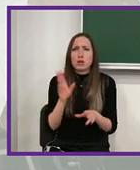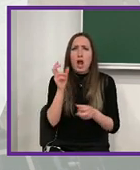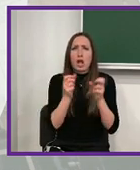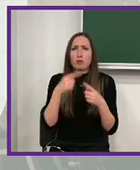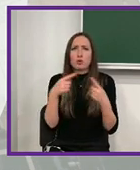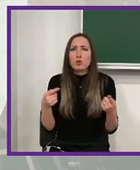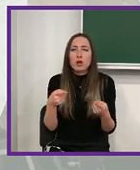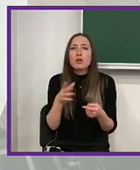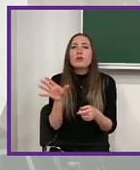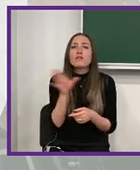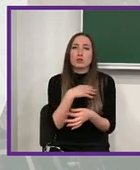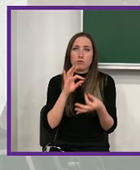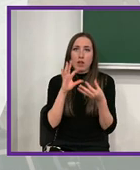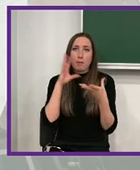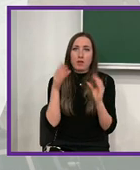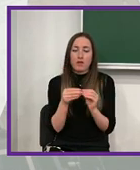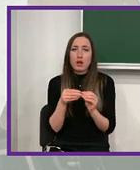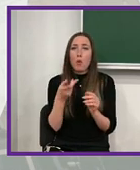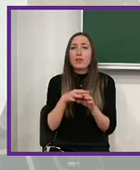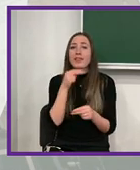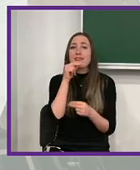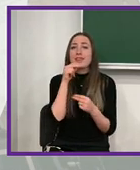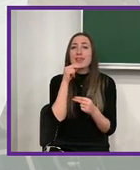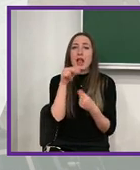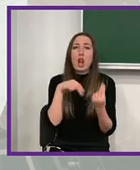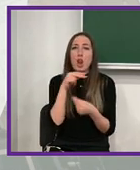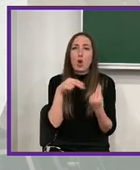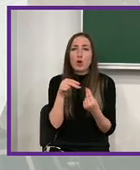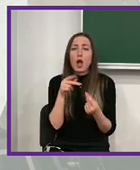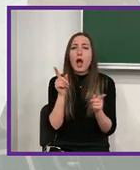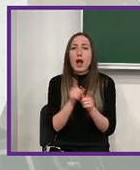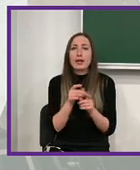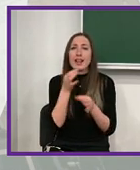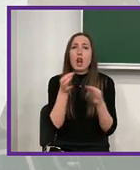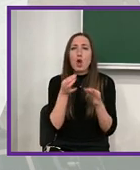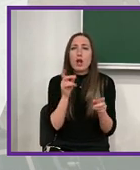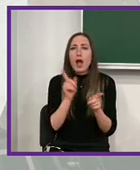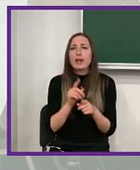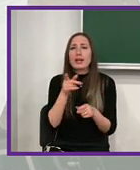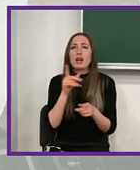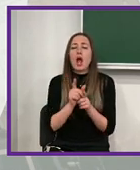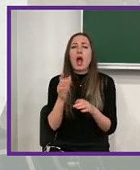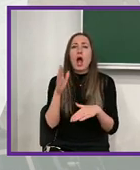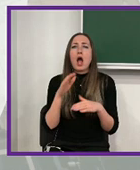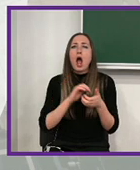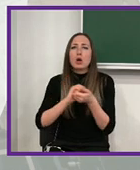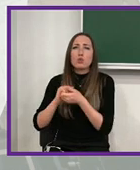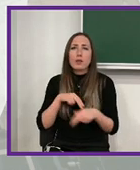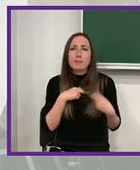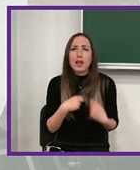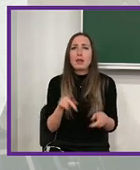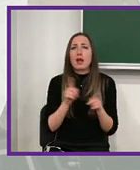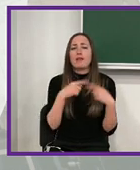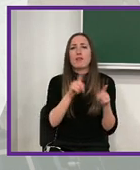actors in the stakeholder dialogue are obviously trade unions and other workers' representatives or